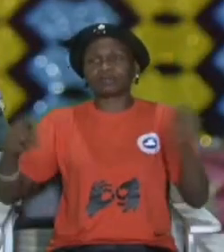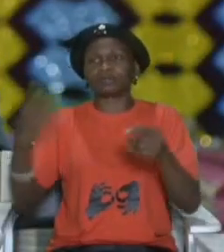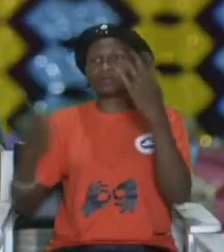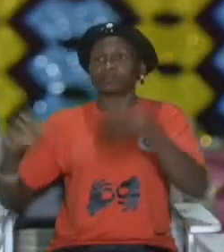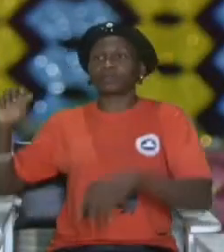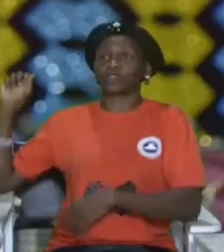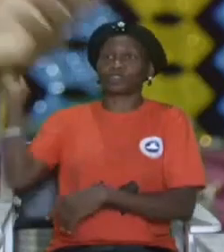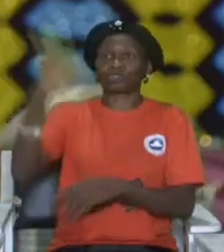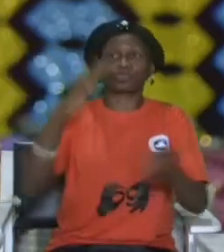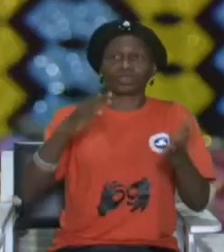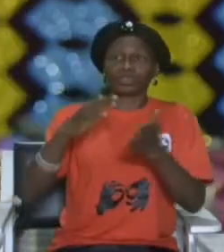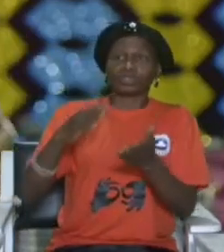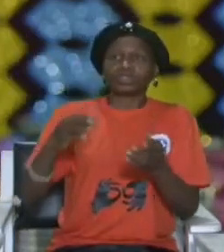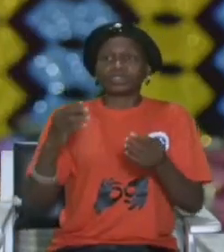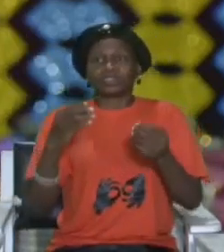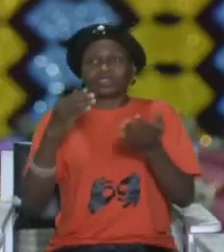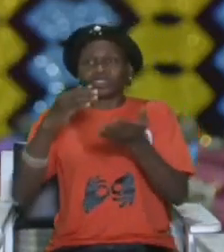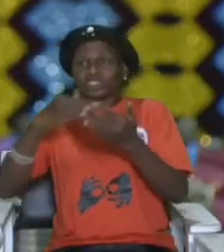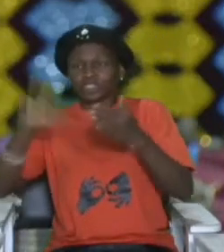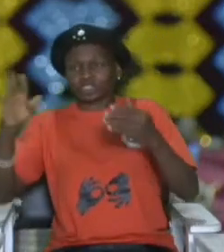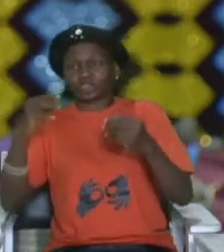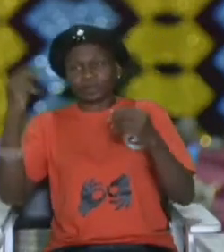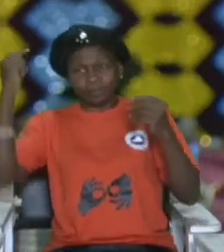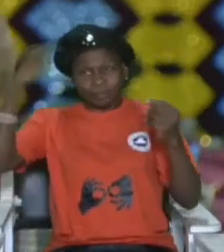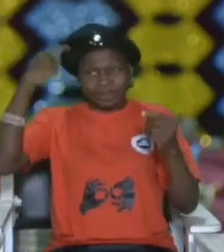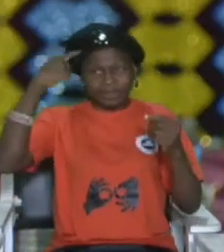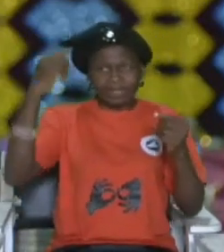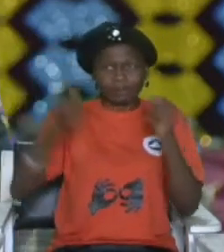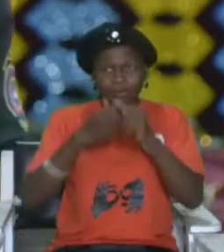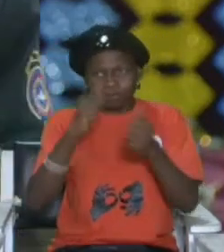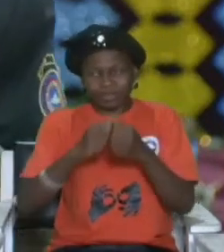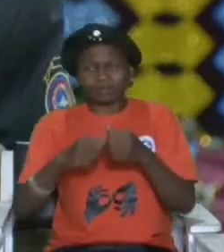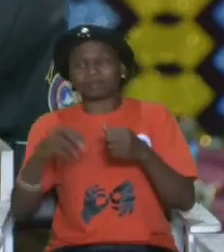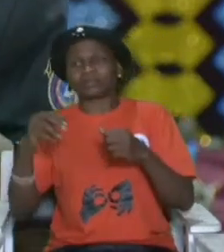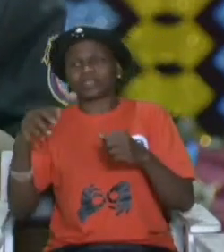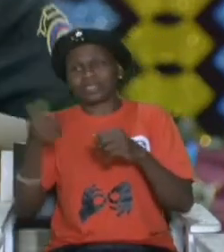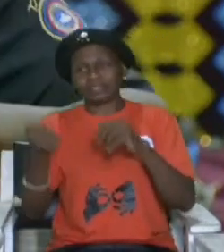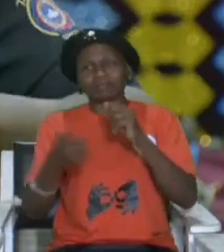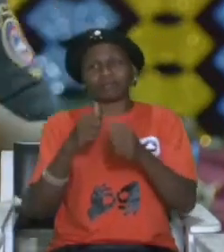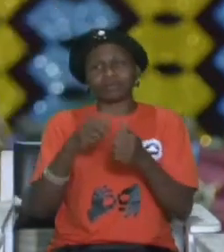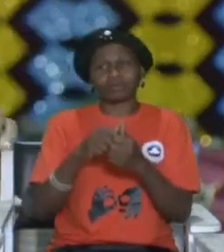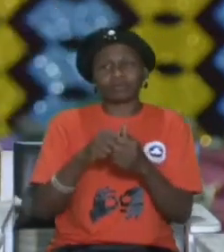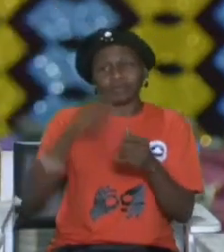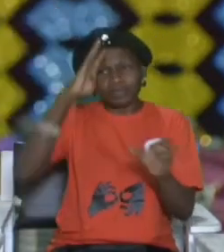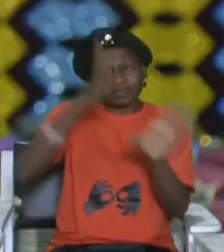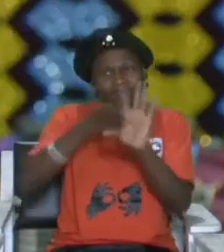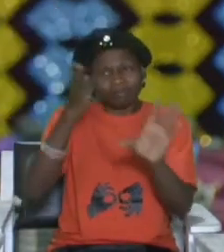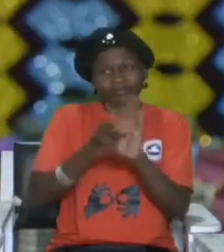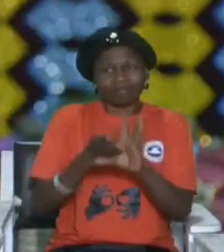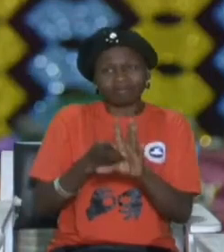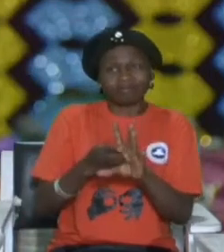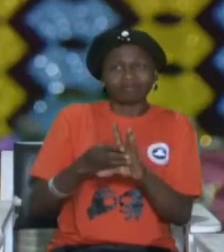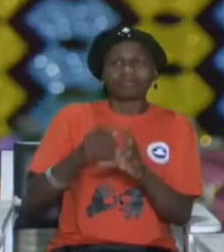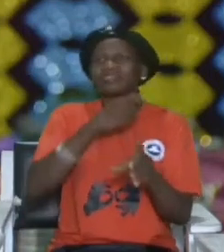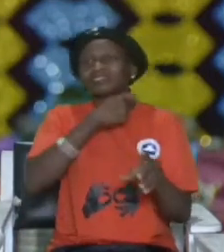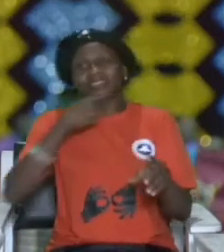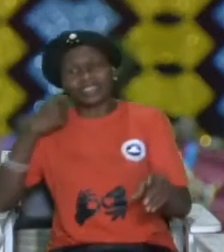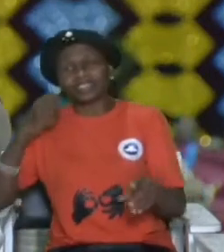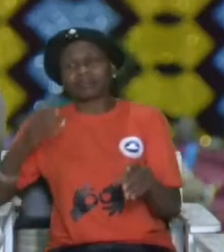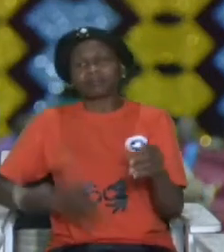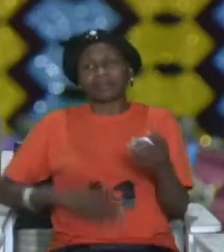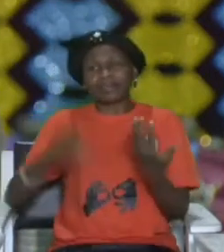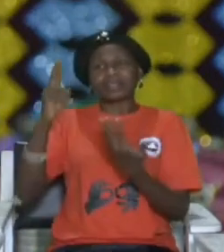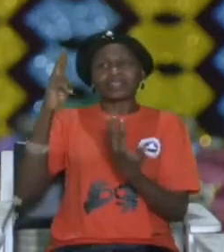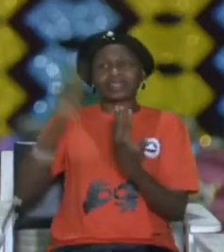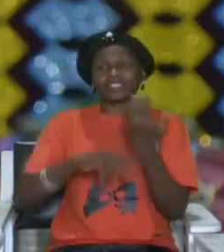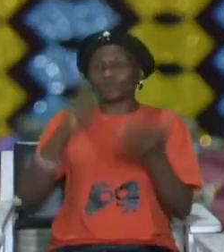throw, rejection, emotional issues, mental issues, psychological issues, sapa, barrenness, whatever